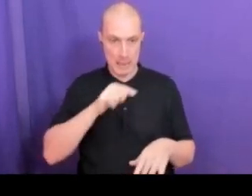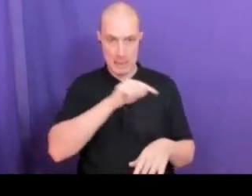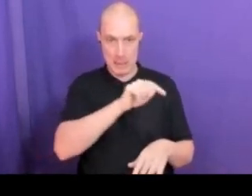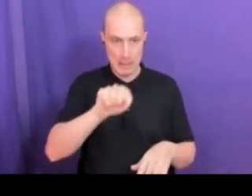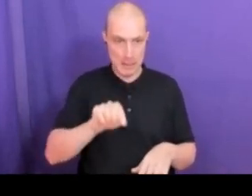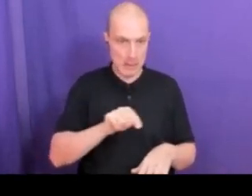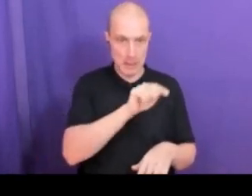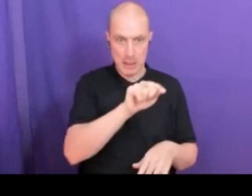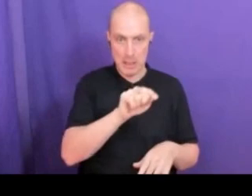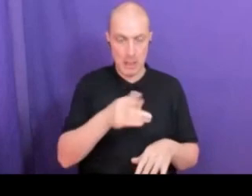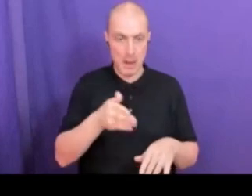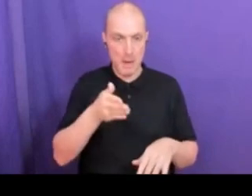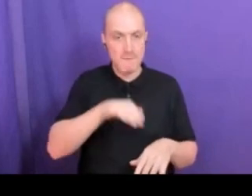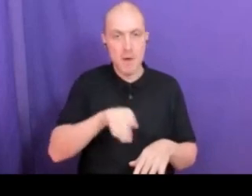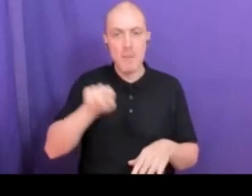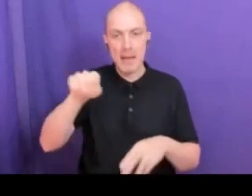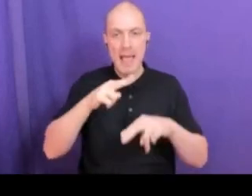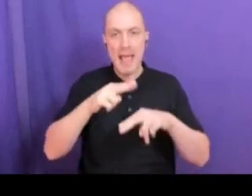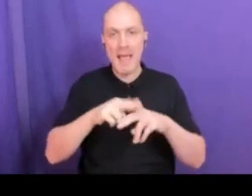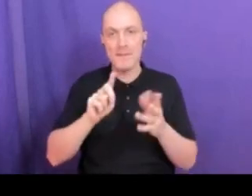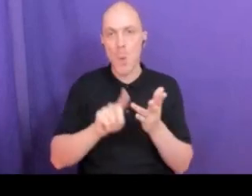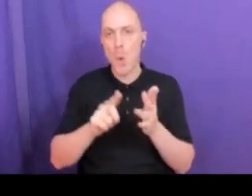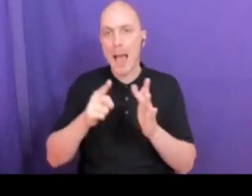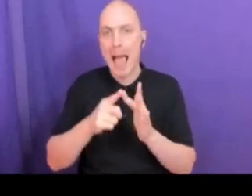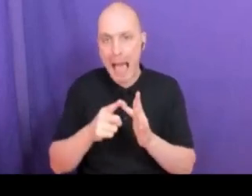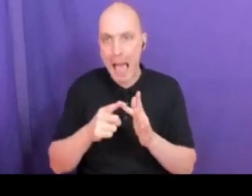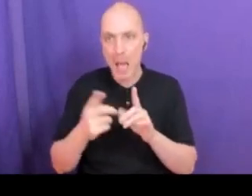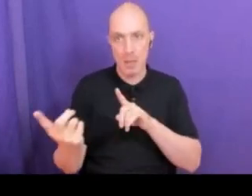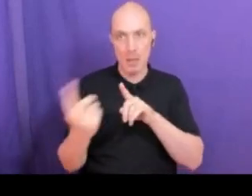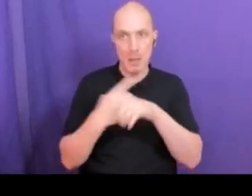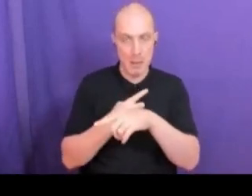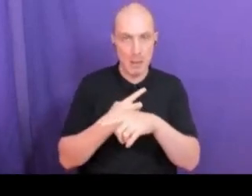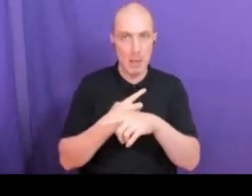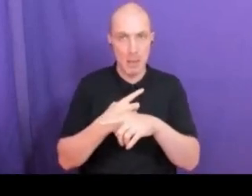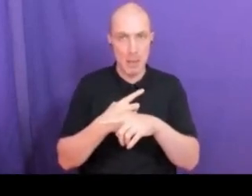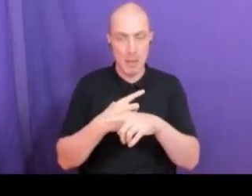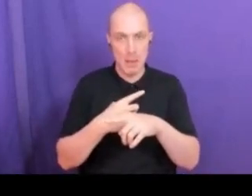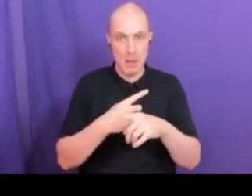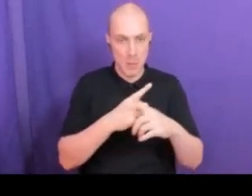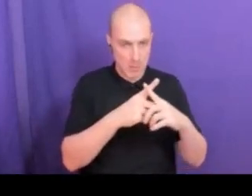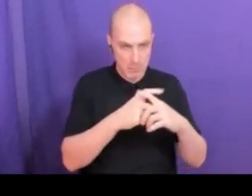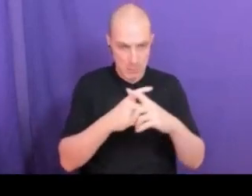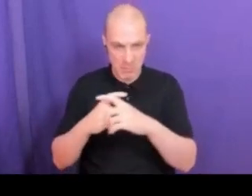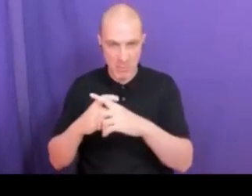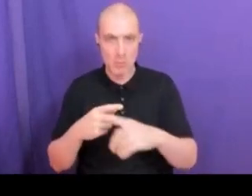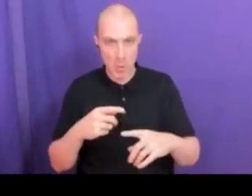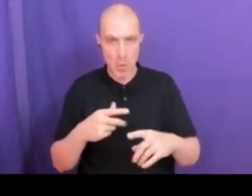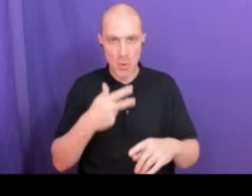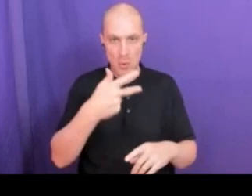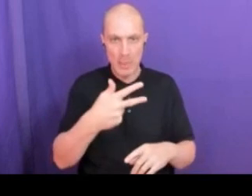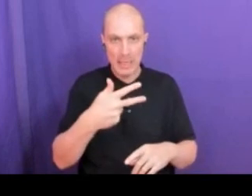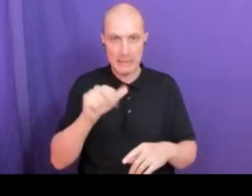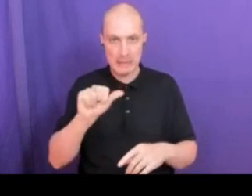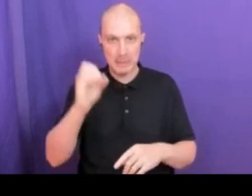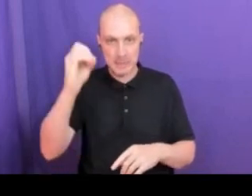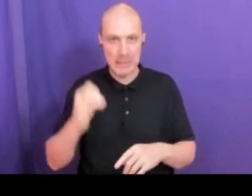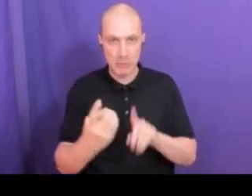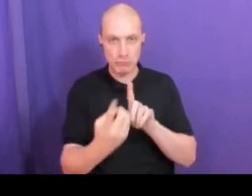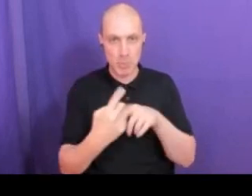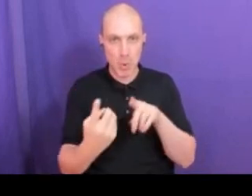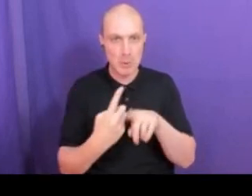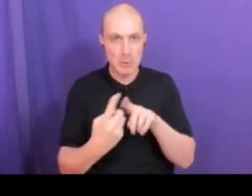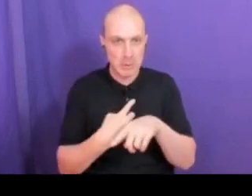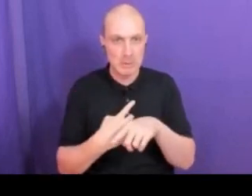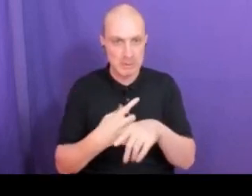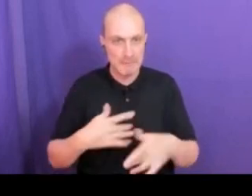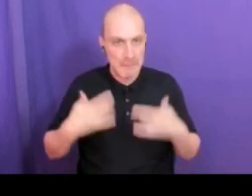high response rate. Yeah, fantastic. Another world-leading initiative in Scotland. So that's great. We look forward to the result.